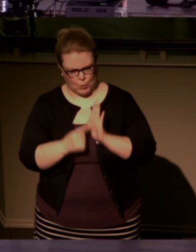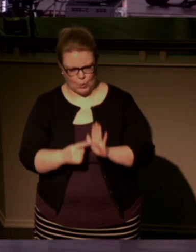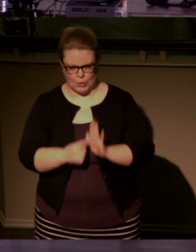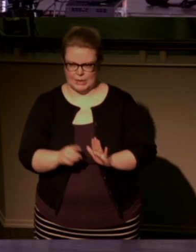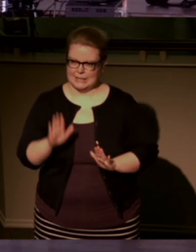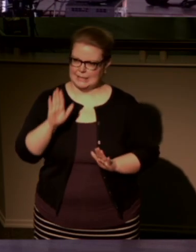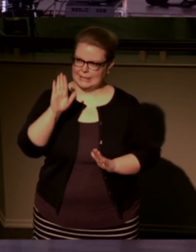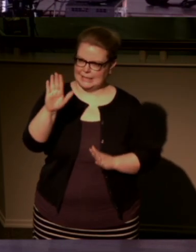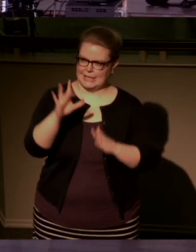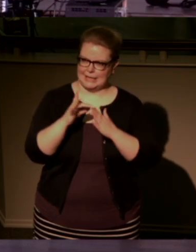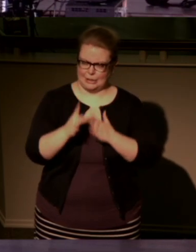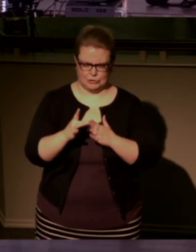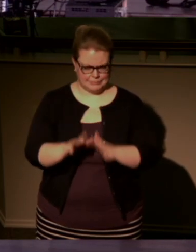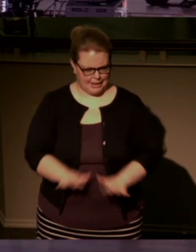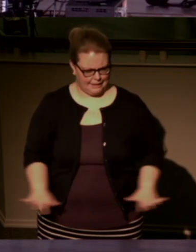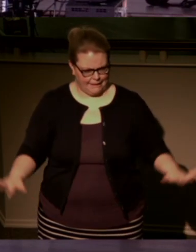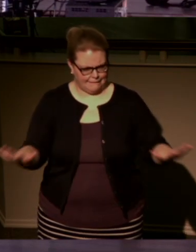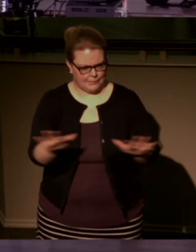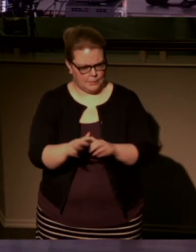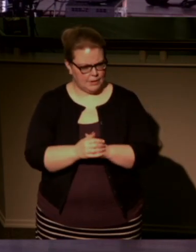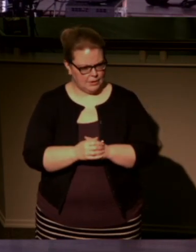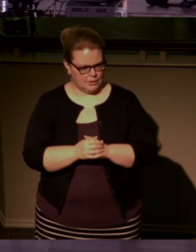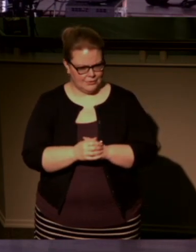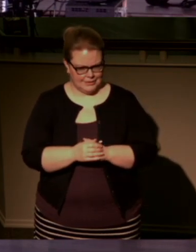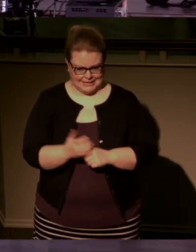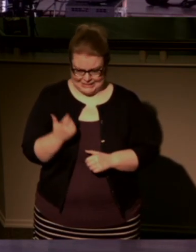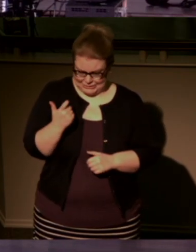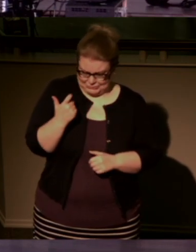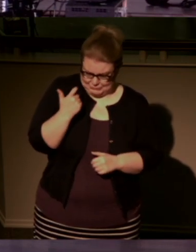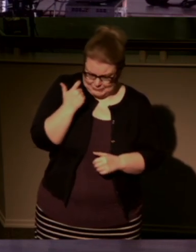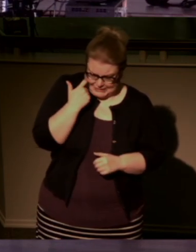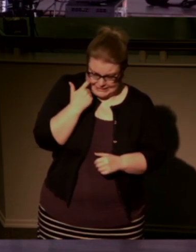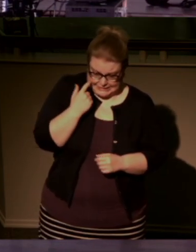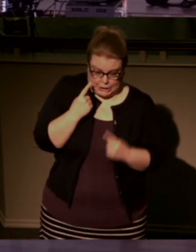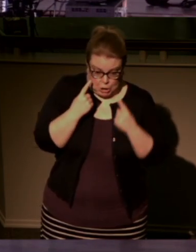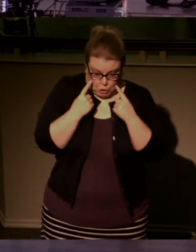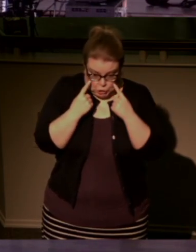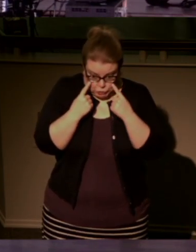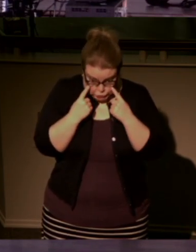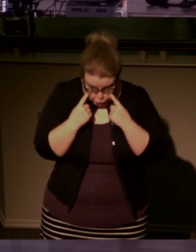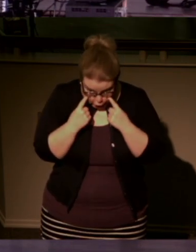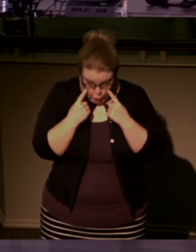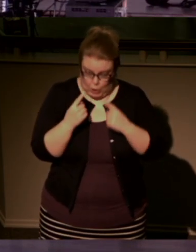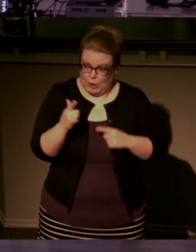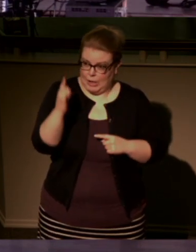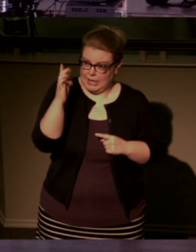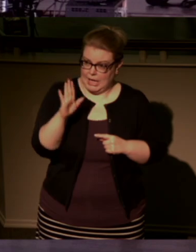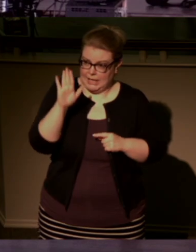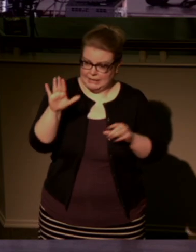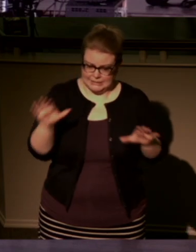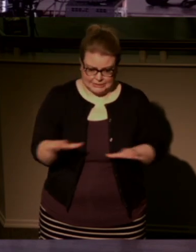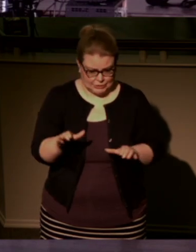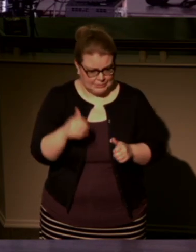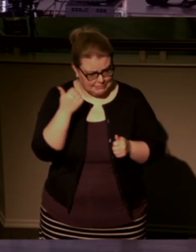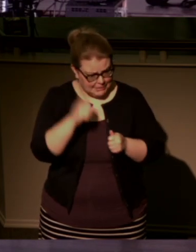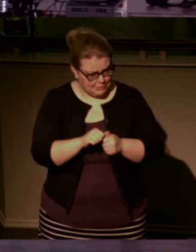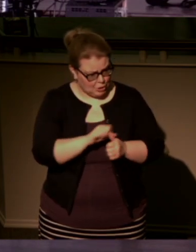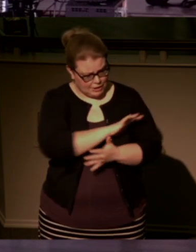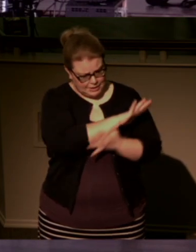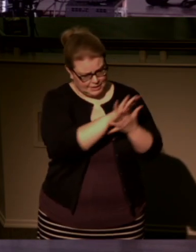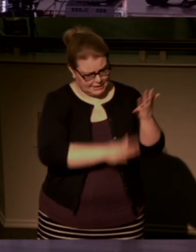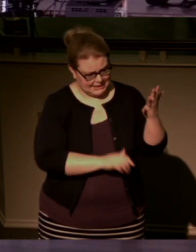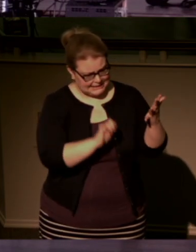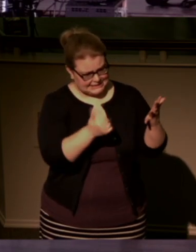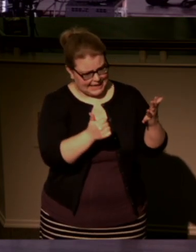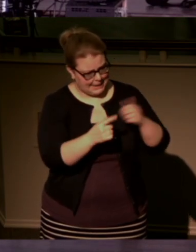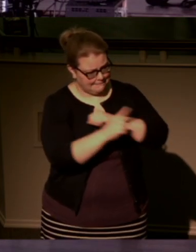everywhere. They had a recent history of God's actions. Remember the 10 plagues culminating in the